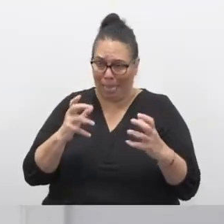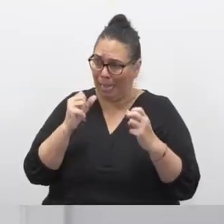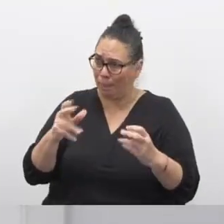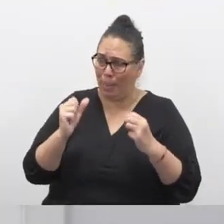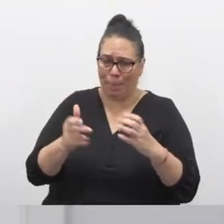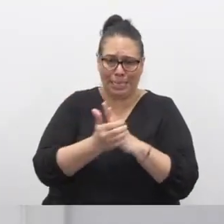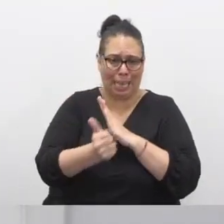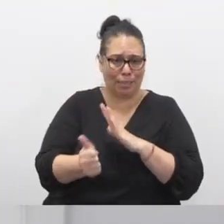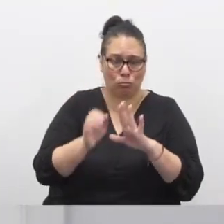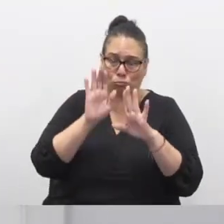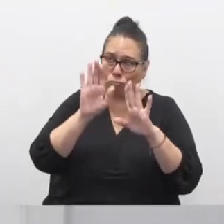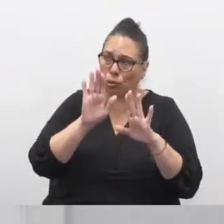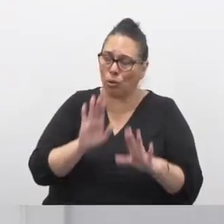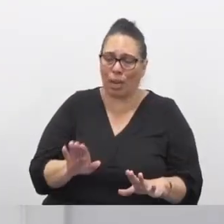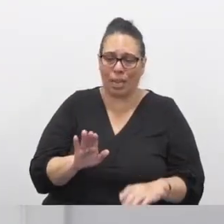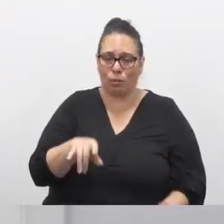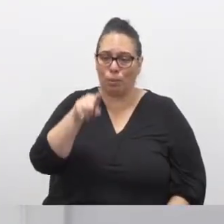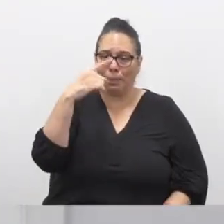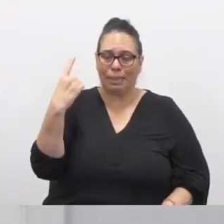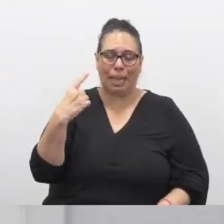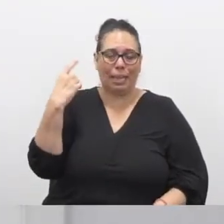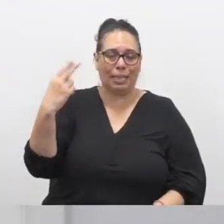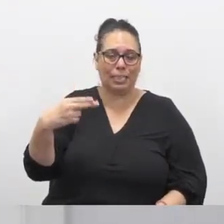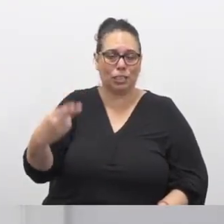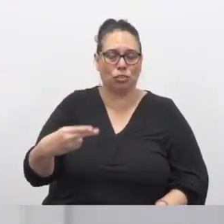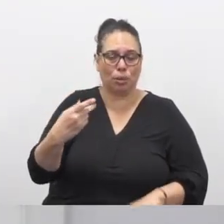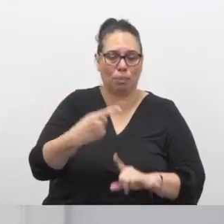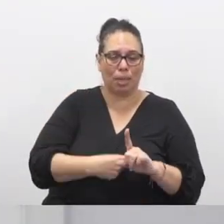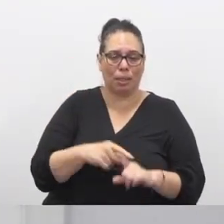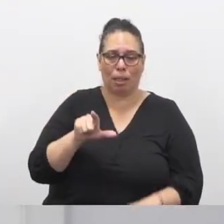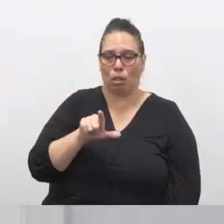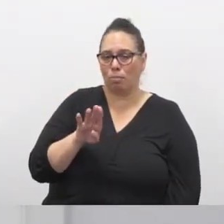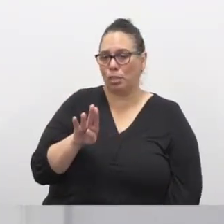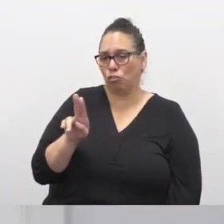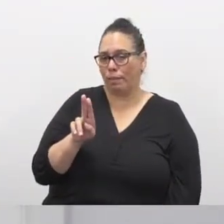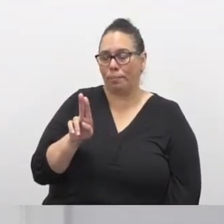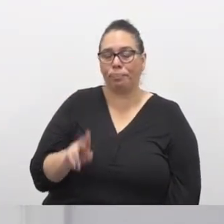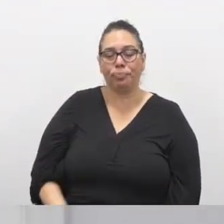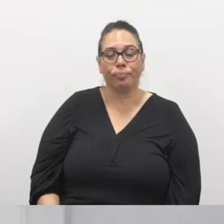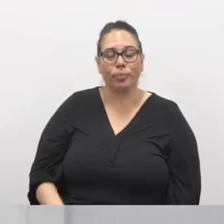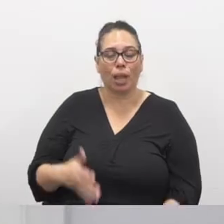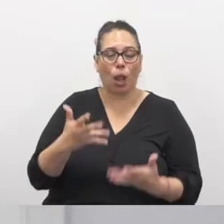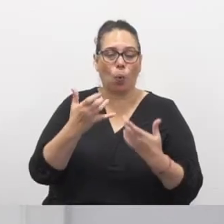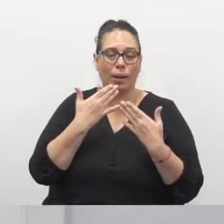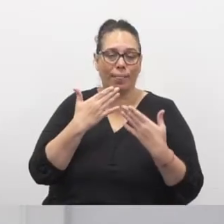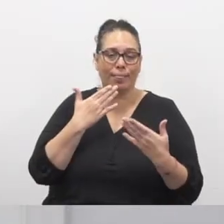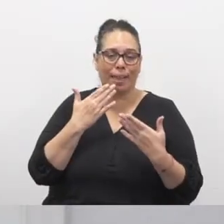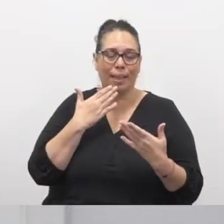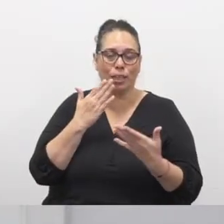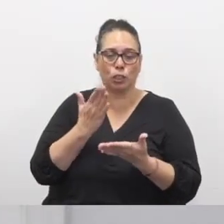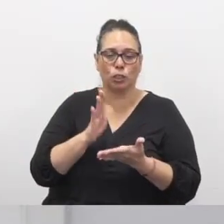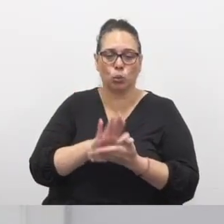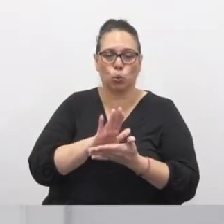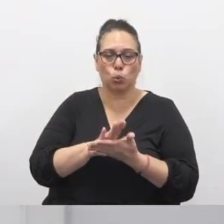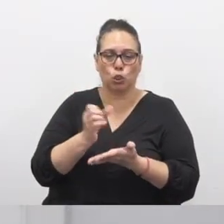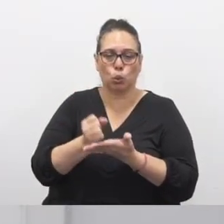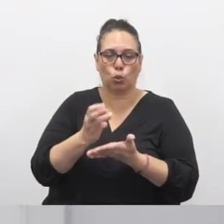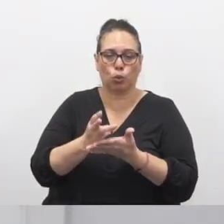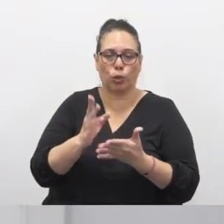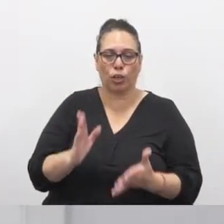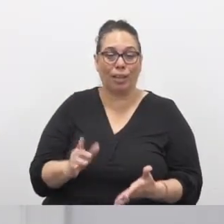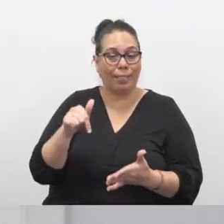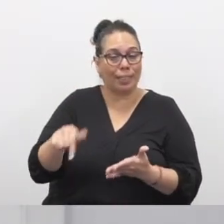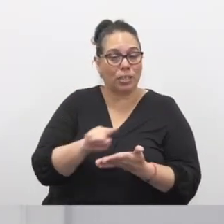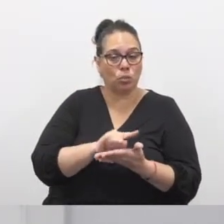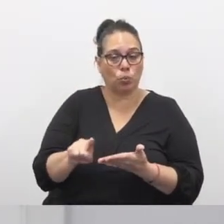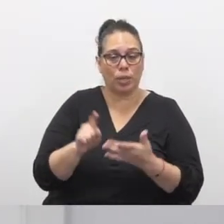So great end of our Black History Month in Long Beach Unified. I also want to thank our school social workers. This week is the celebration